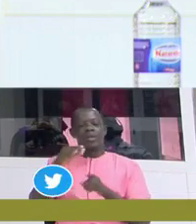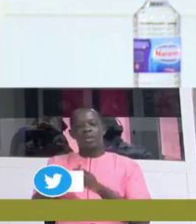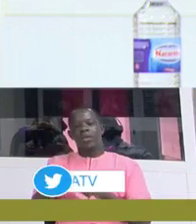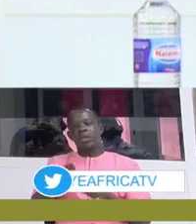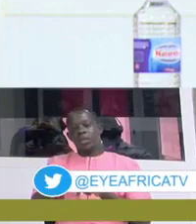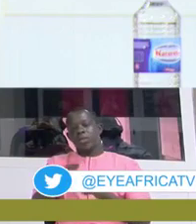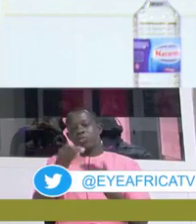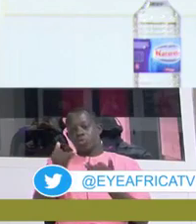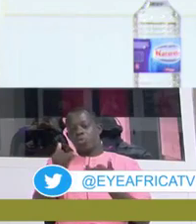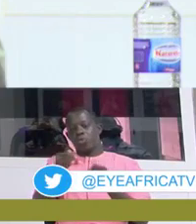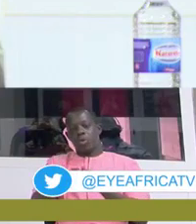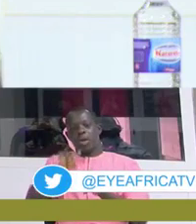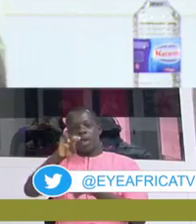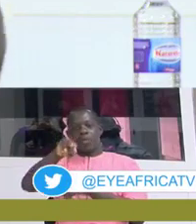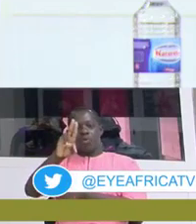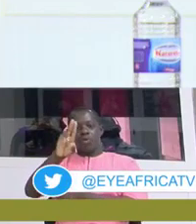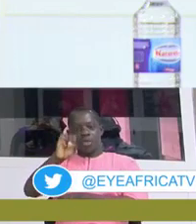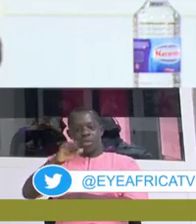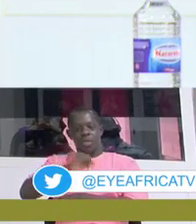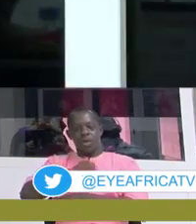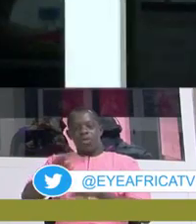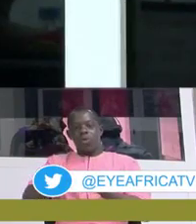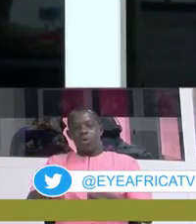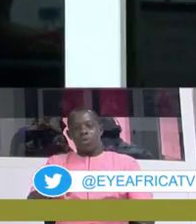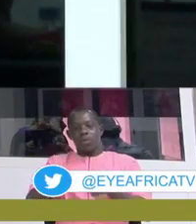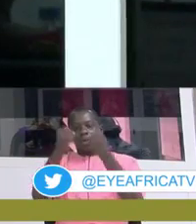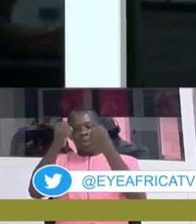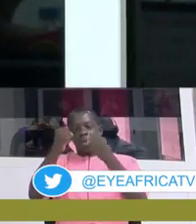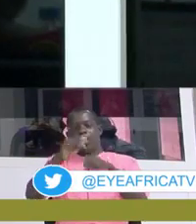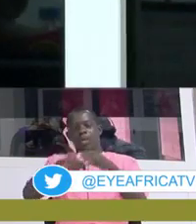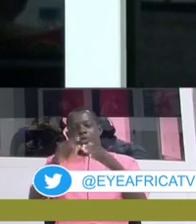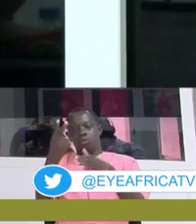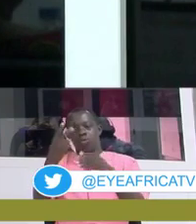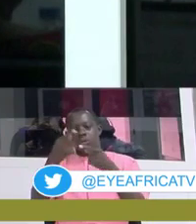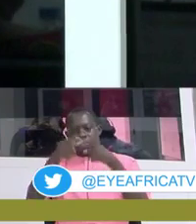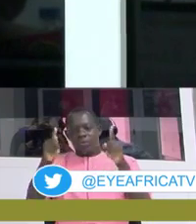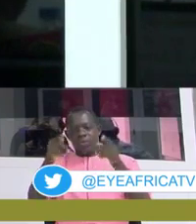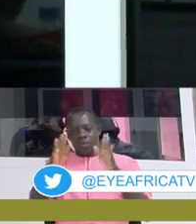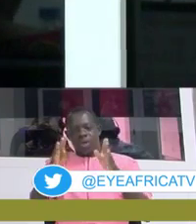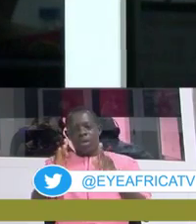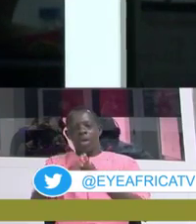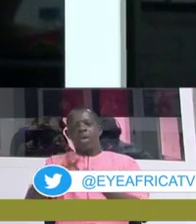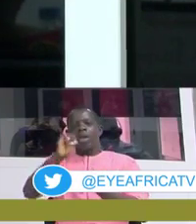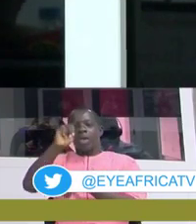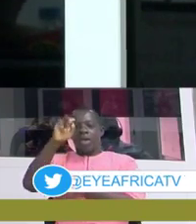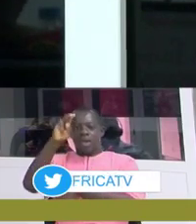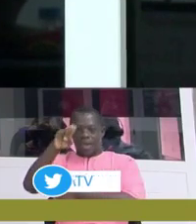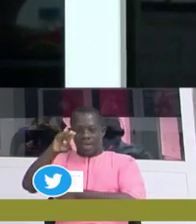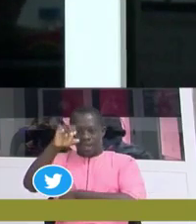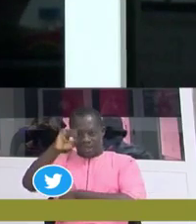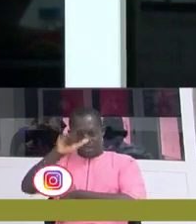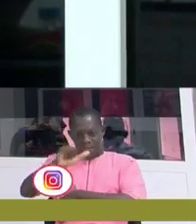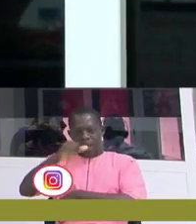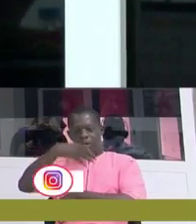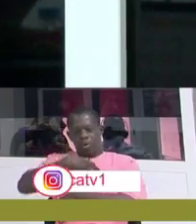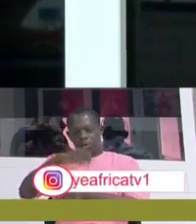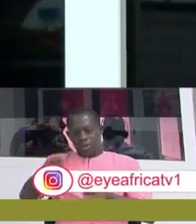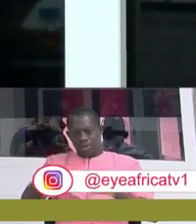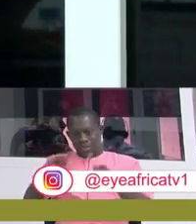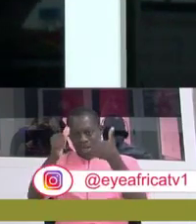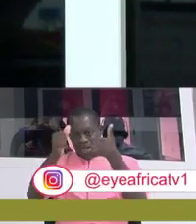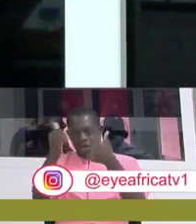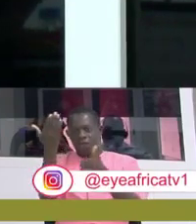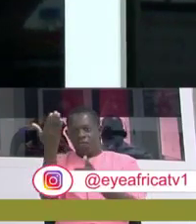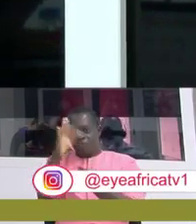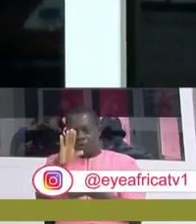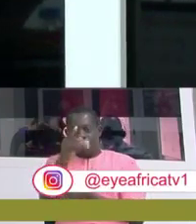me into two. Abri I am commanding amfinti nangkondro. Ensa. Let's start from the first day. Of